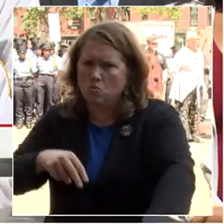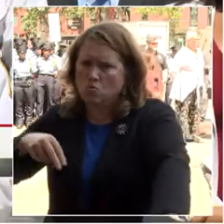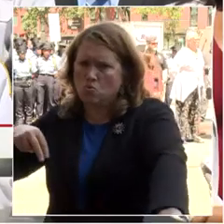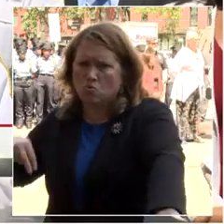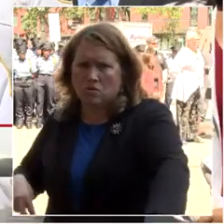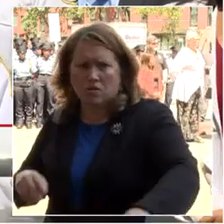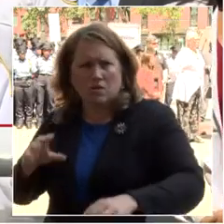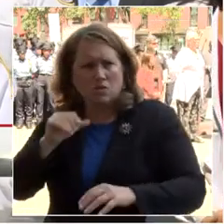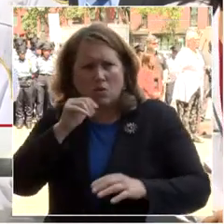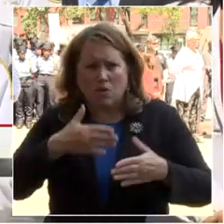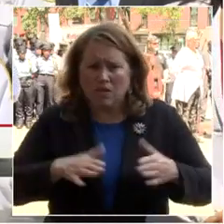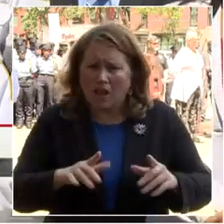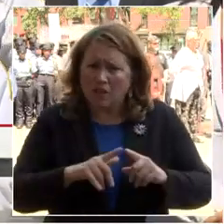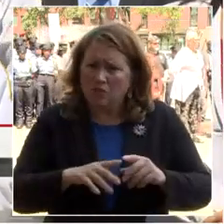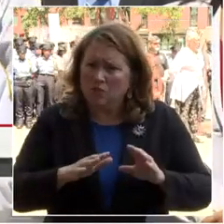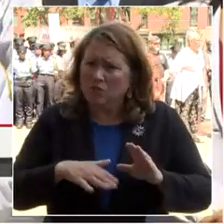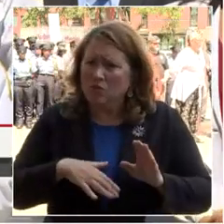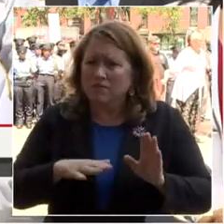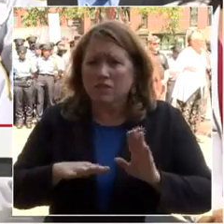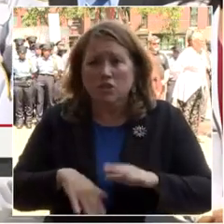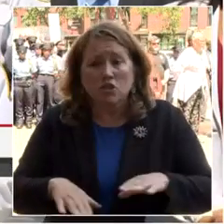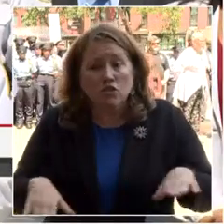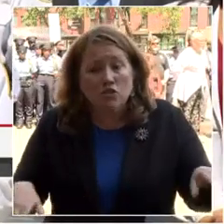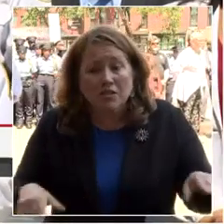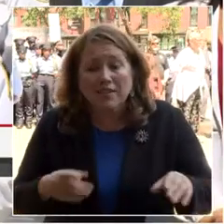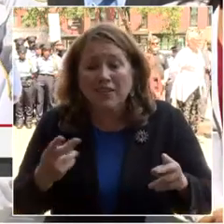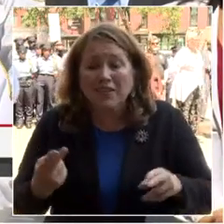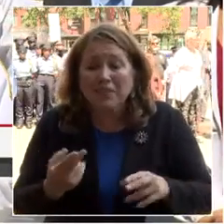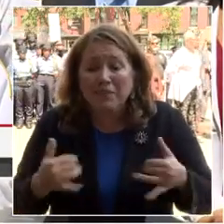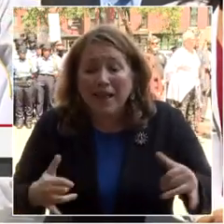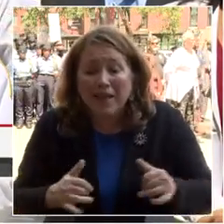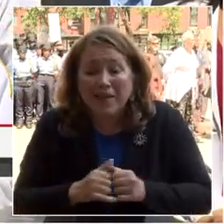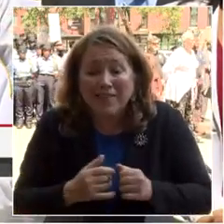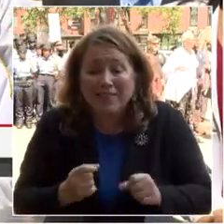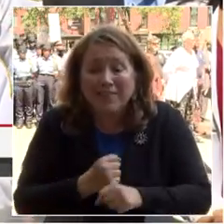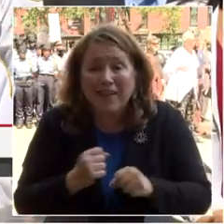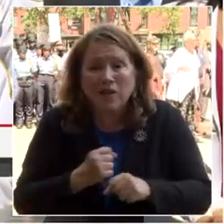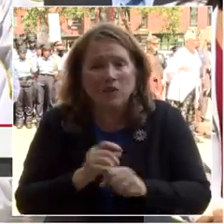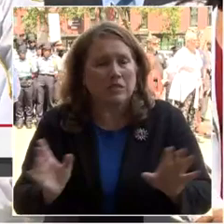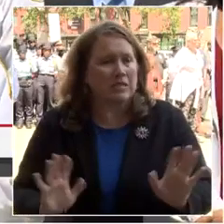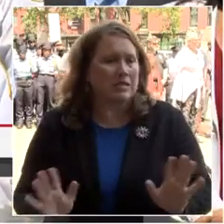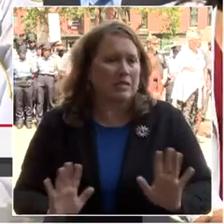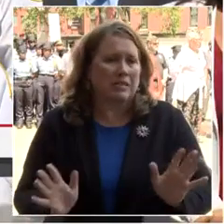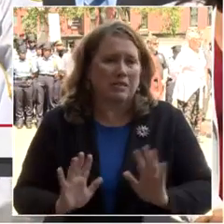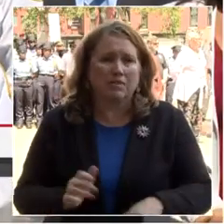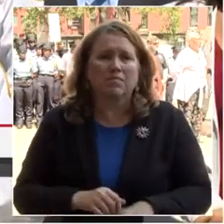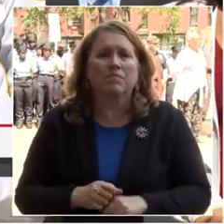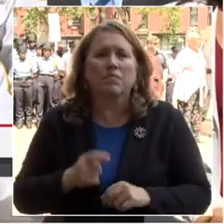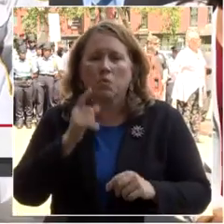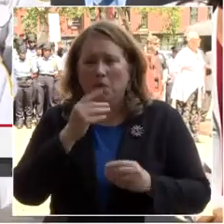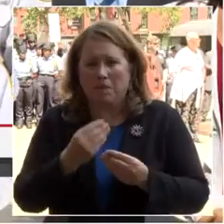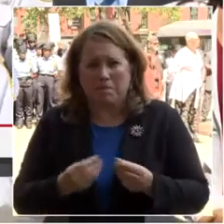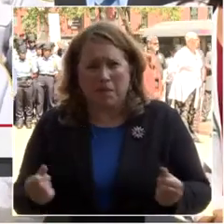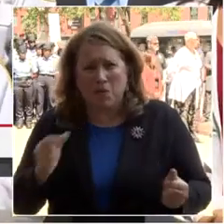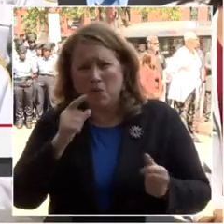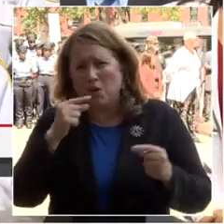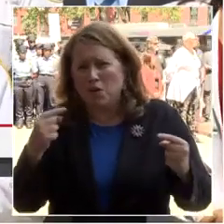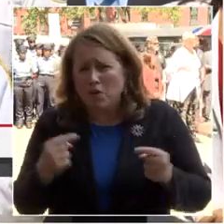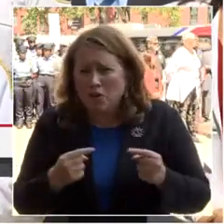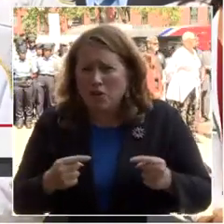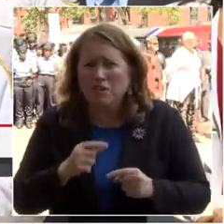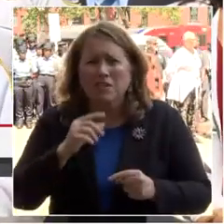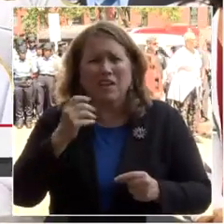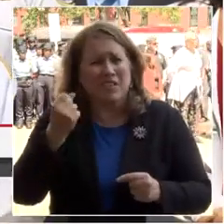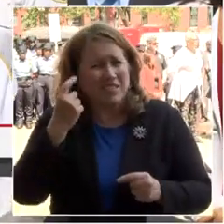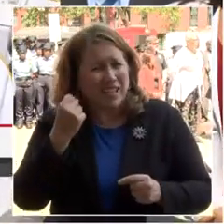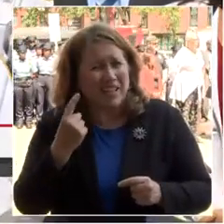though sparklers are legal in DC, they burn at 1200 degrees. For reference, glass melts at 900 degrees, so you can imagine what 1200 degrees can do to somebody's